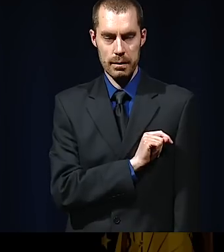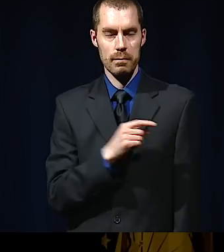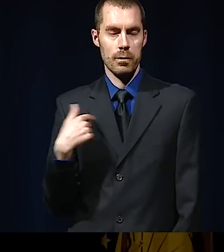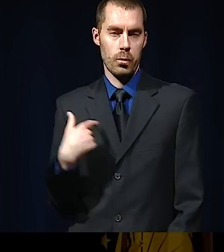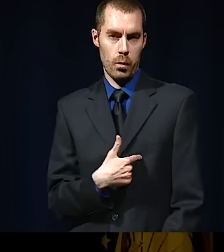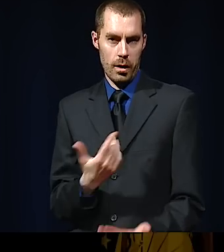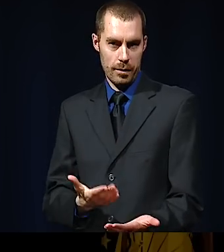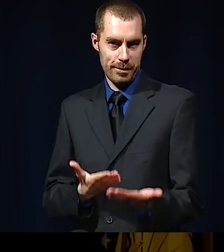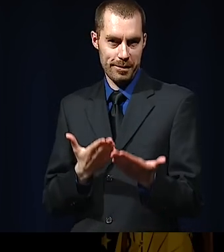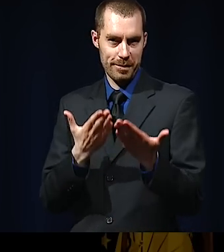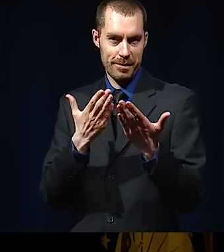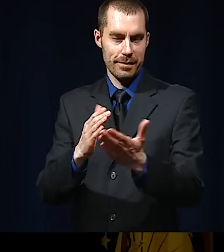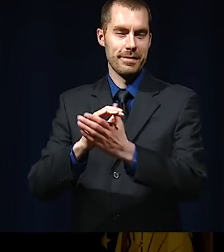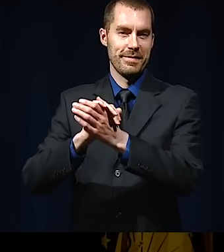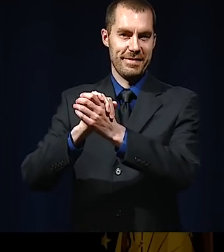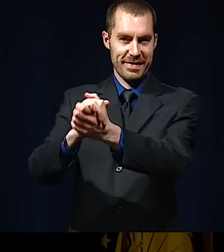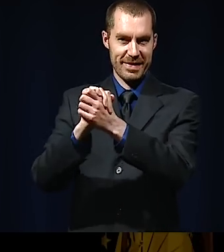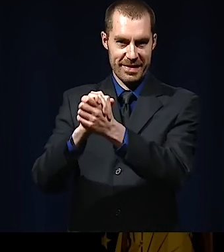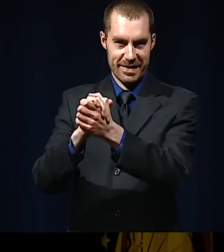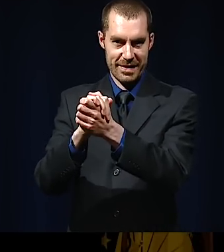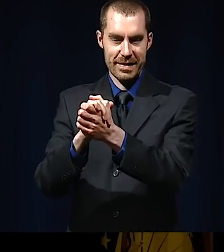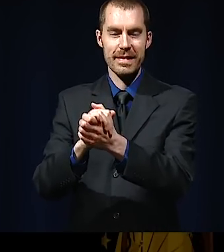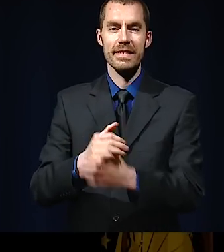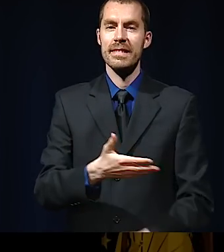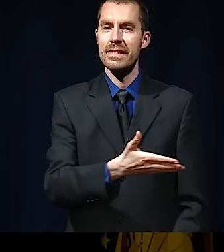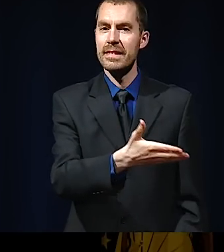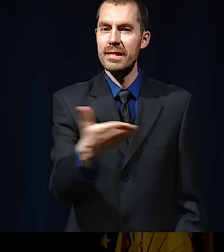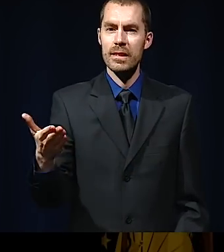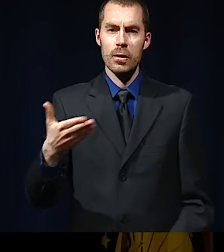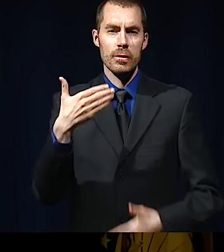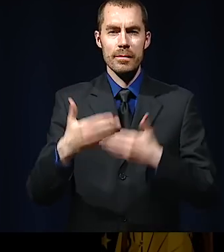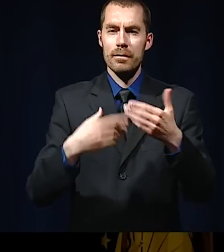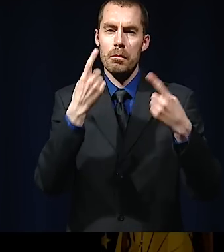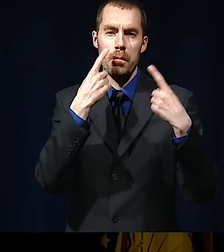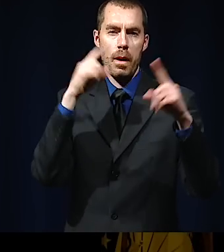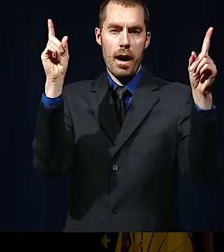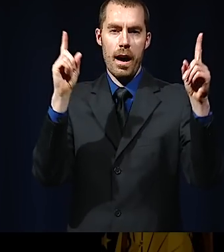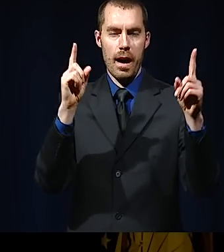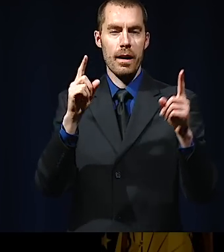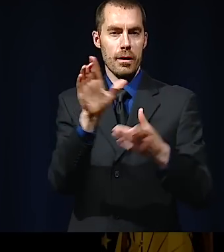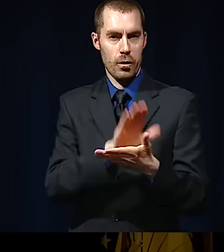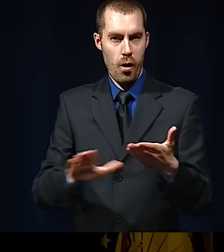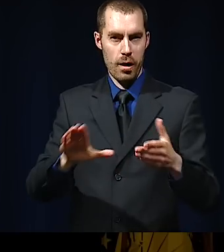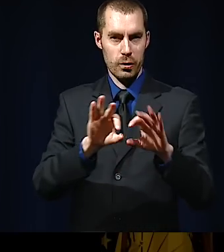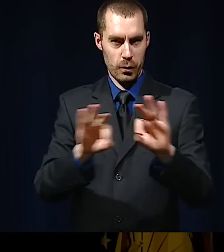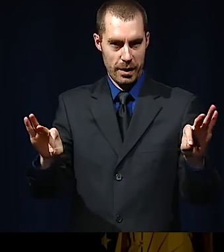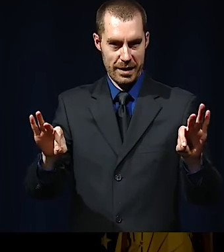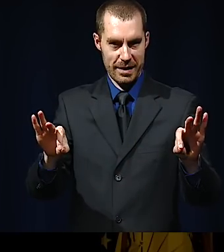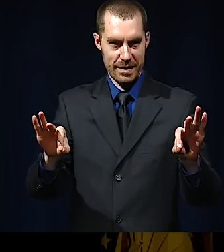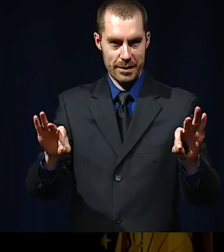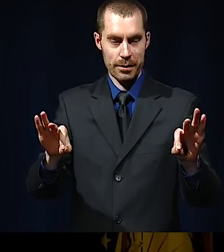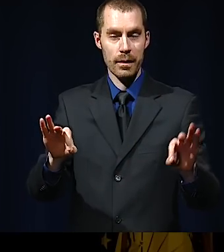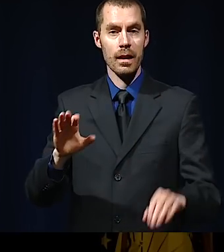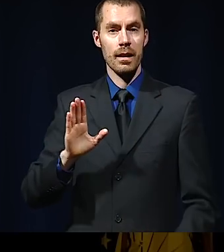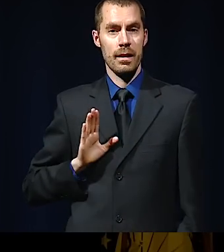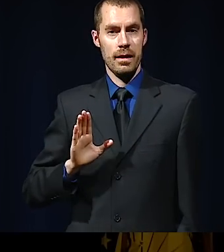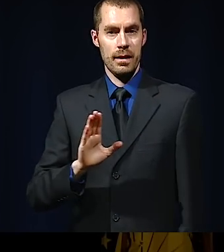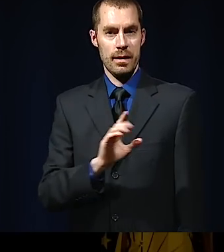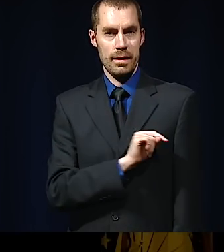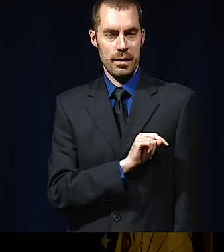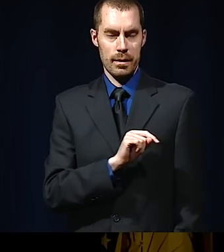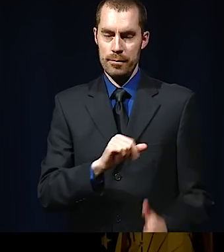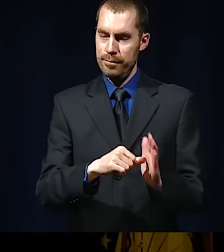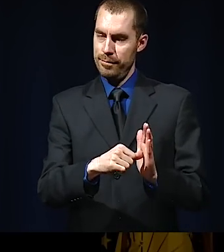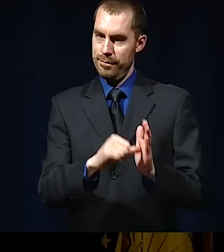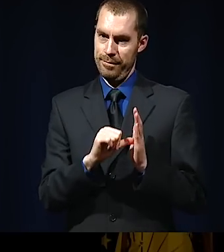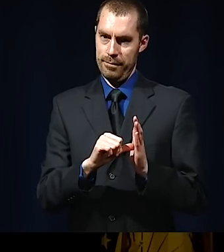share our deepest congratulations on reaching your goal of obtaining a degree. The board's truly